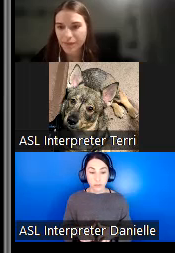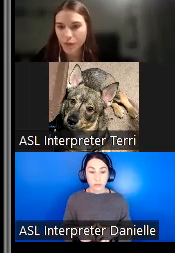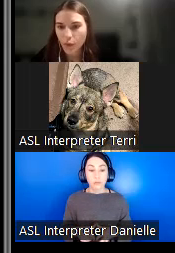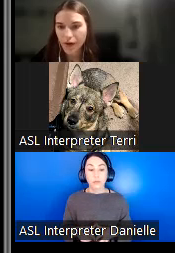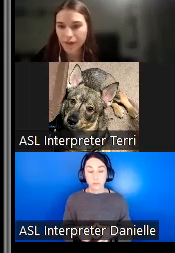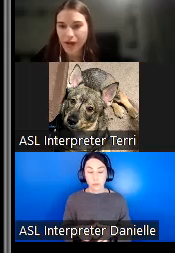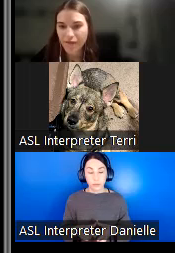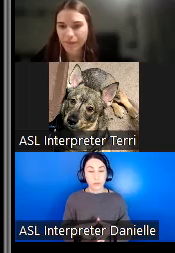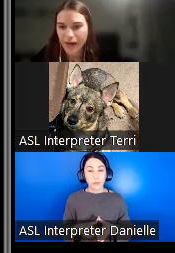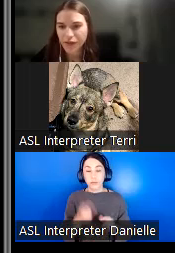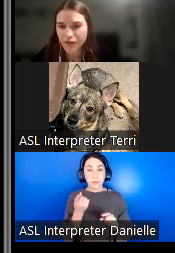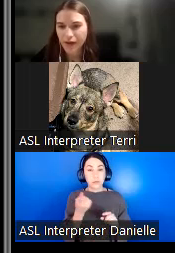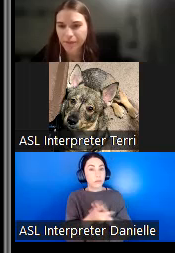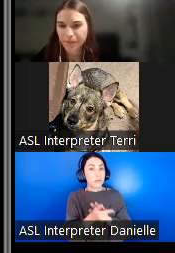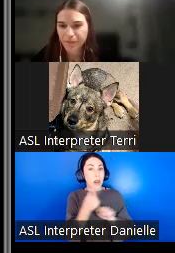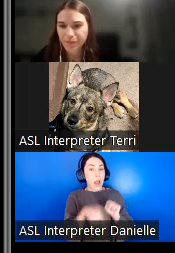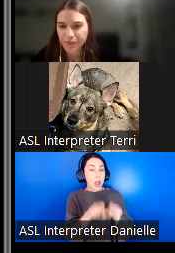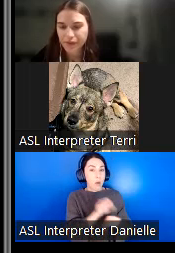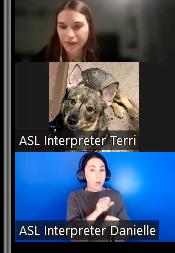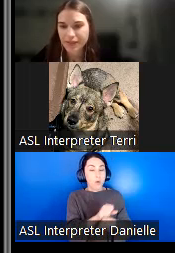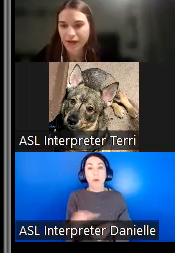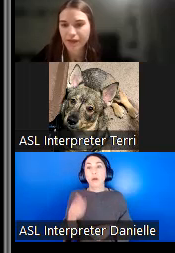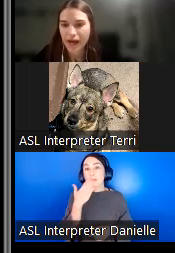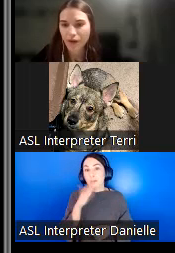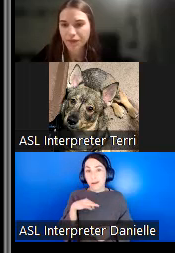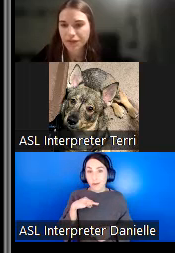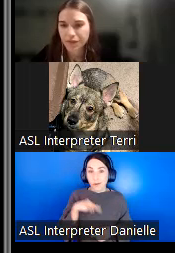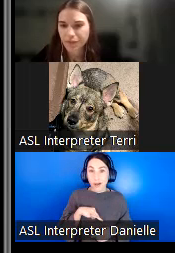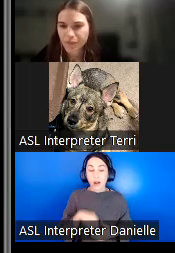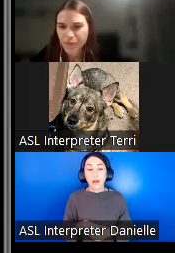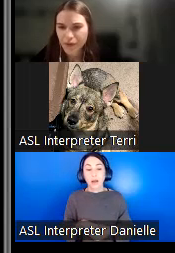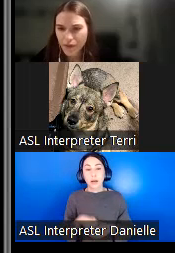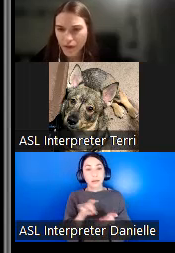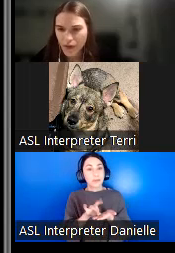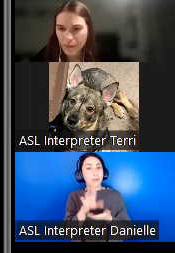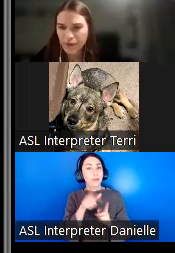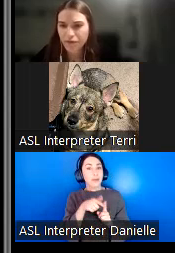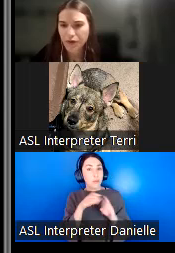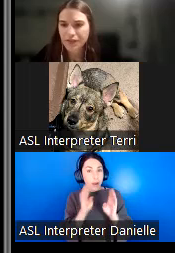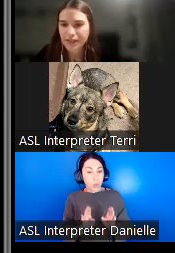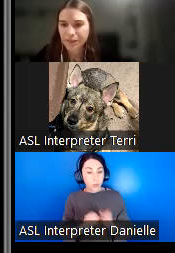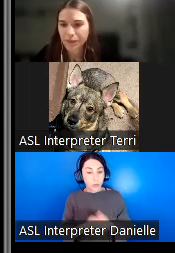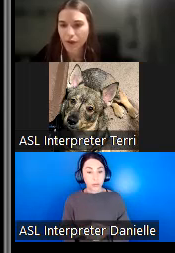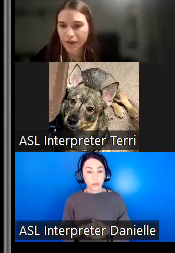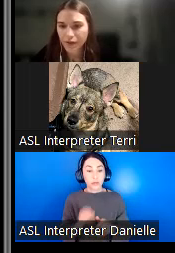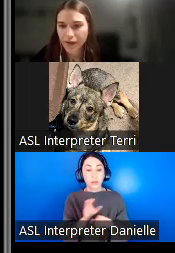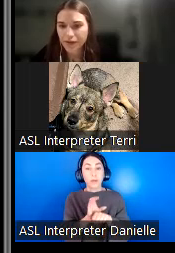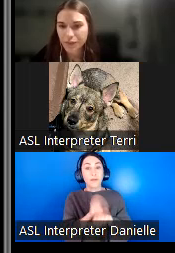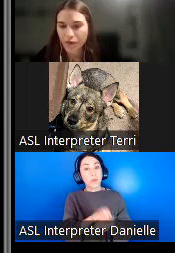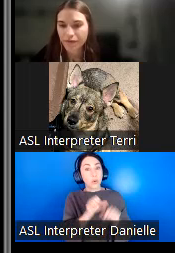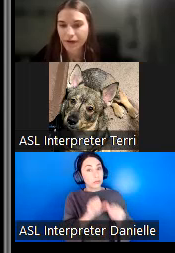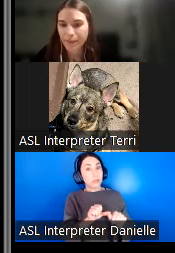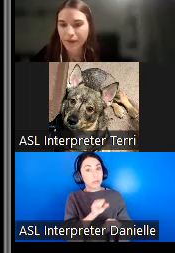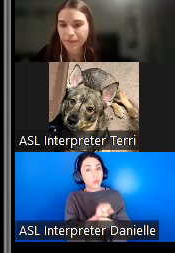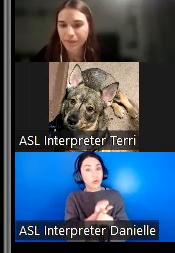Not allowing them to work, having bad credit, kicked out of the house, being forced to keep working